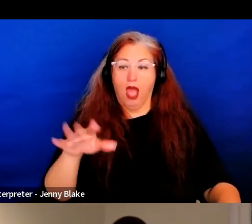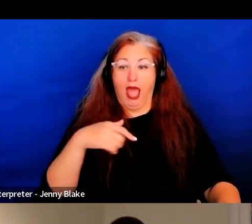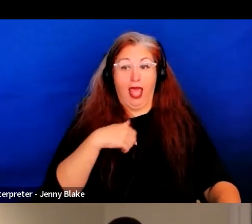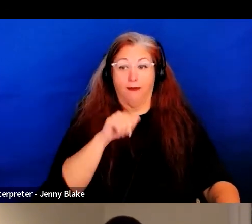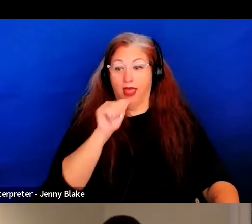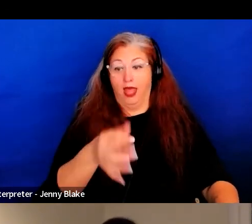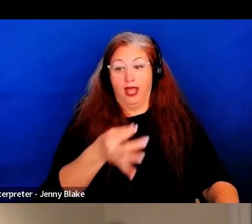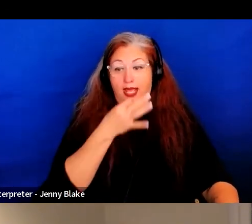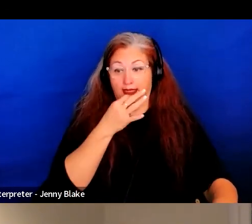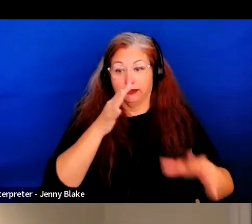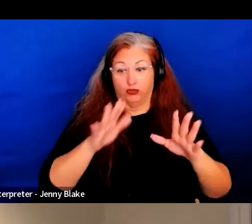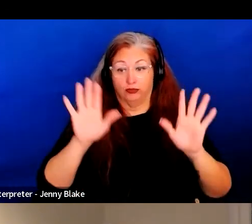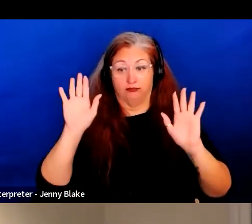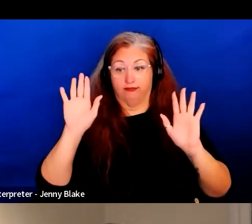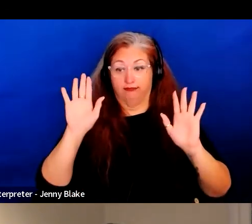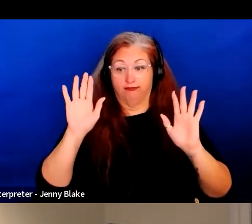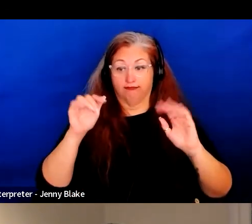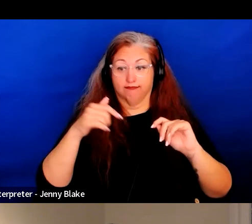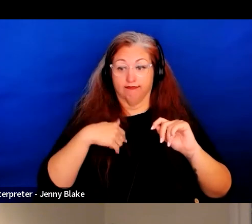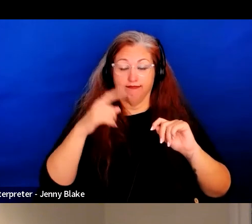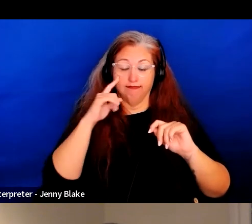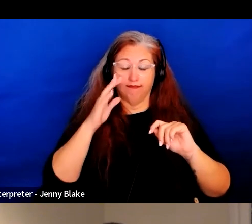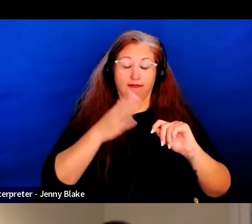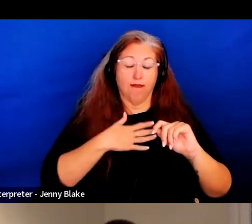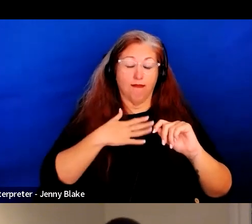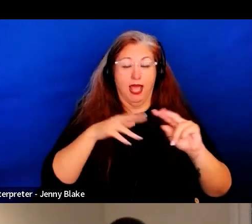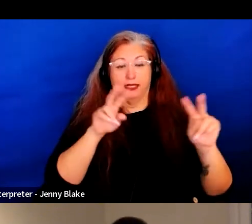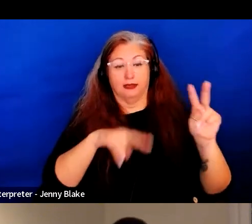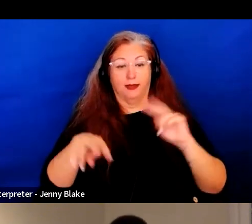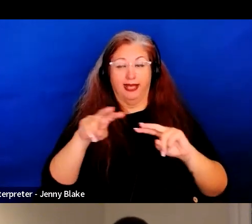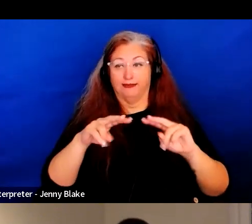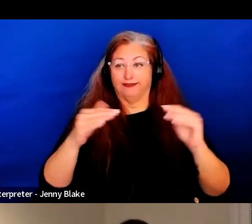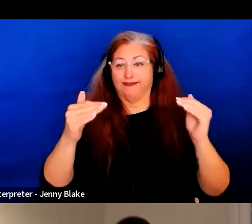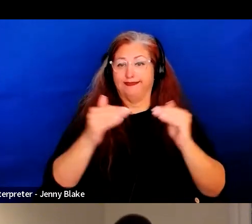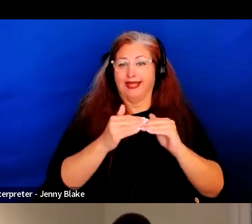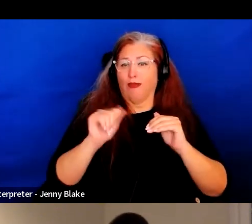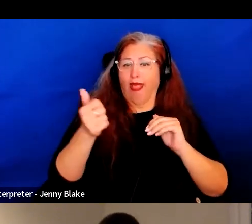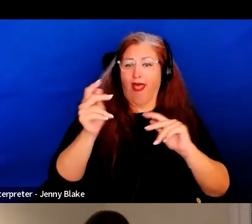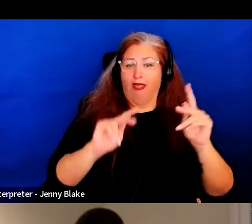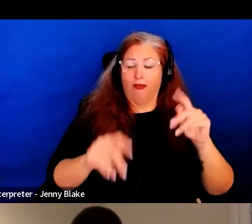expert, you know, and I think that my speculation is probably as good as anybody else's.